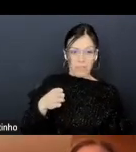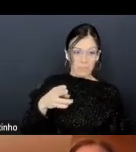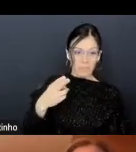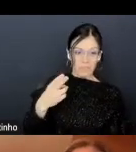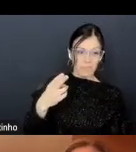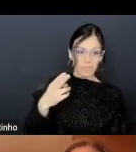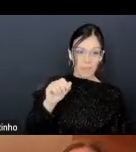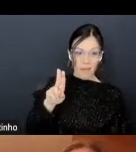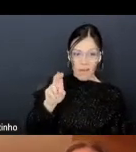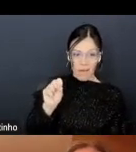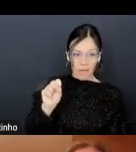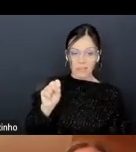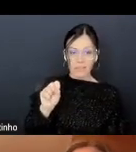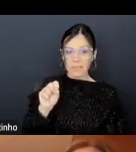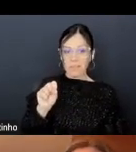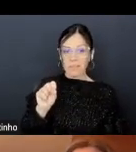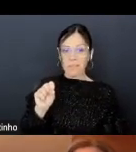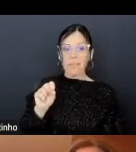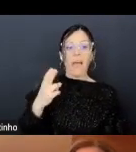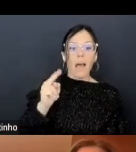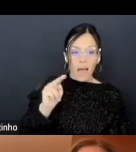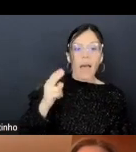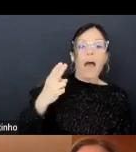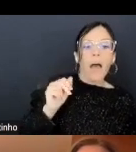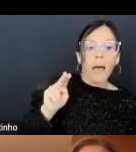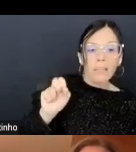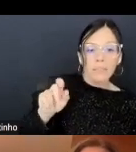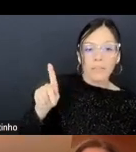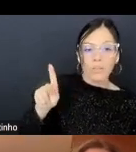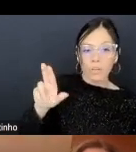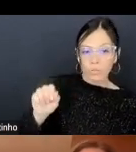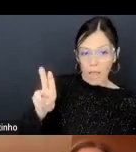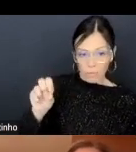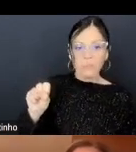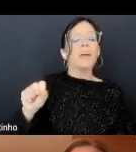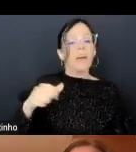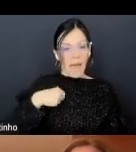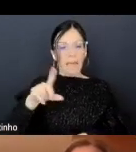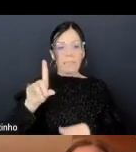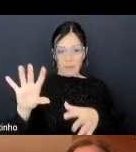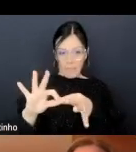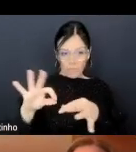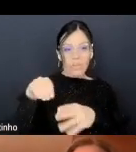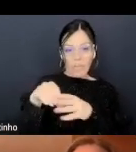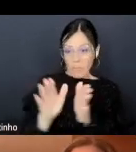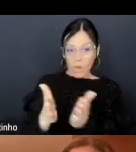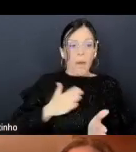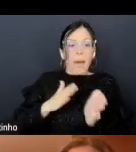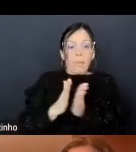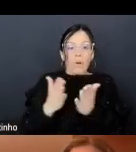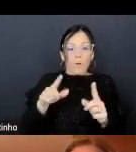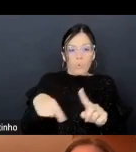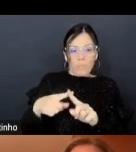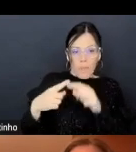i discuss in my forthcoming book slouch um my book is about uh a posture